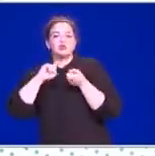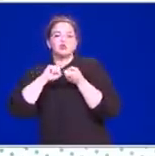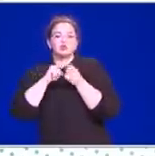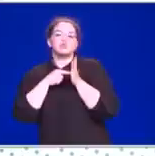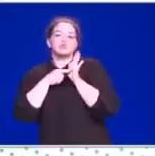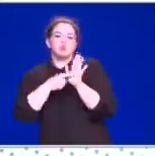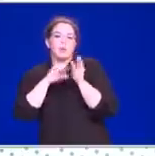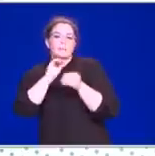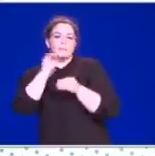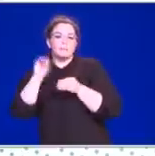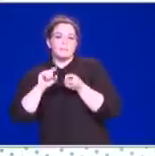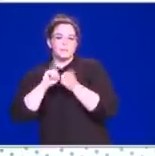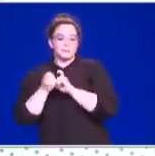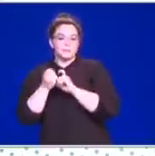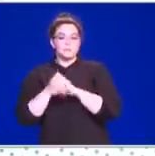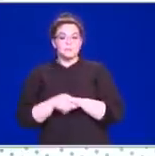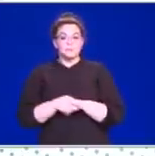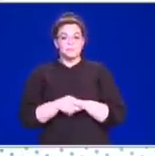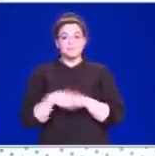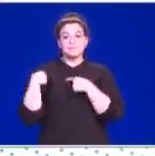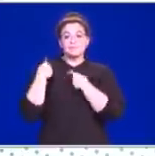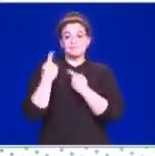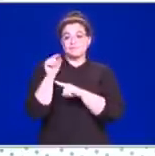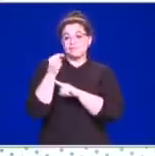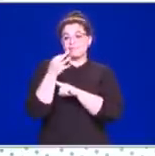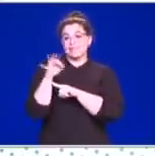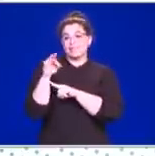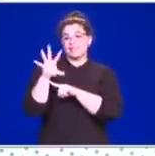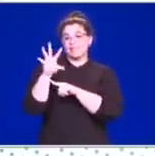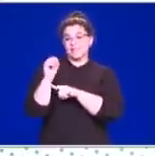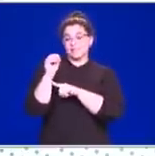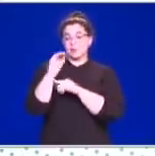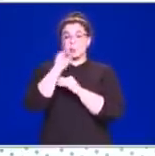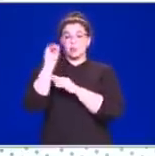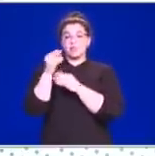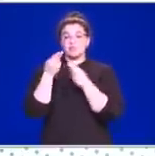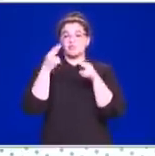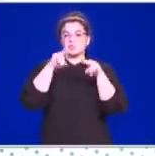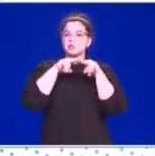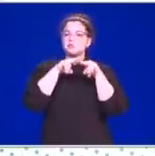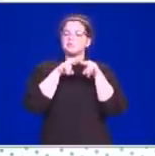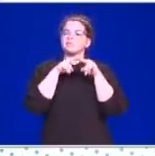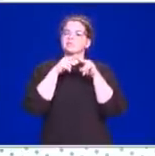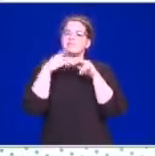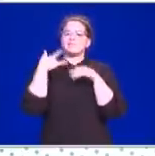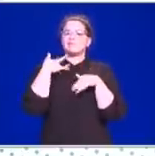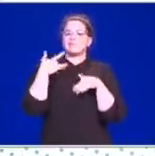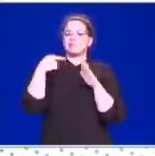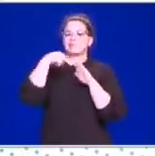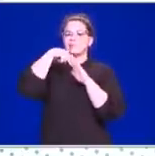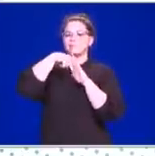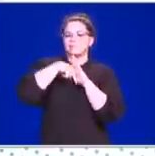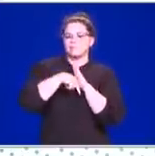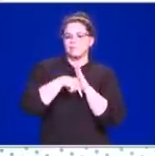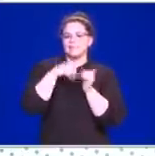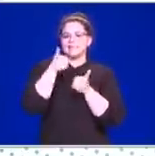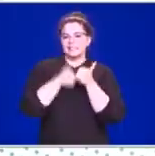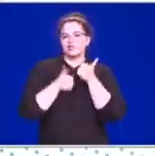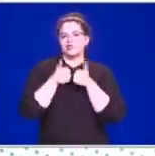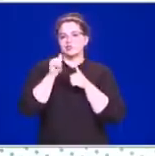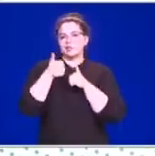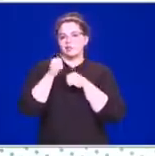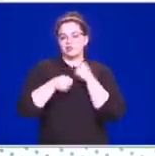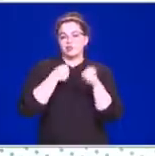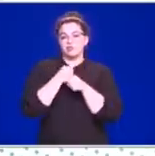decade. Since the 1950s, percentage increases have generally been declining each decade. This